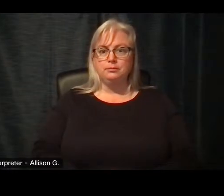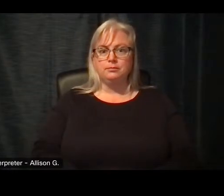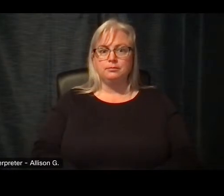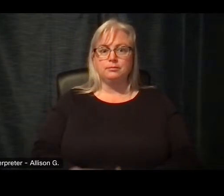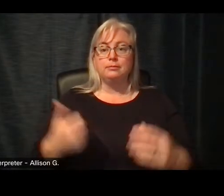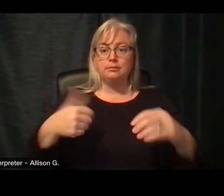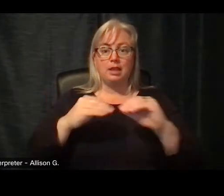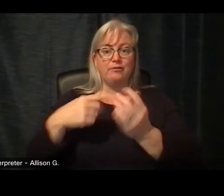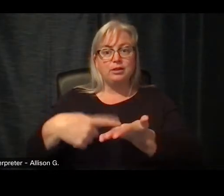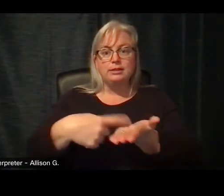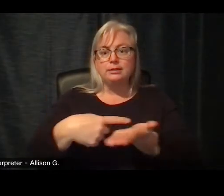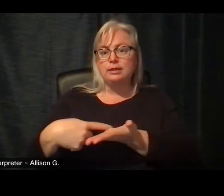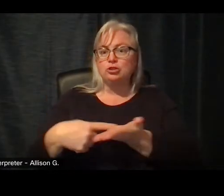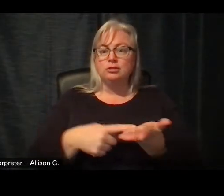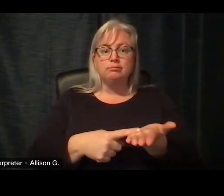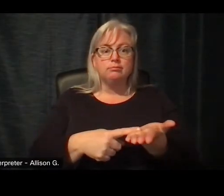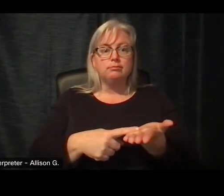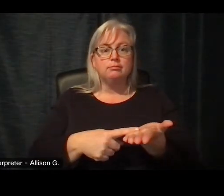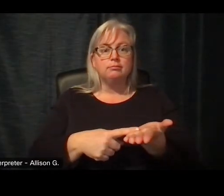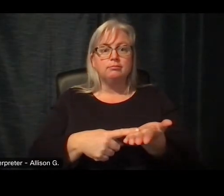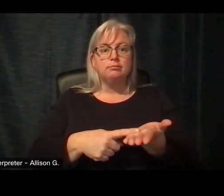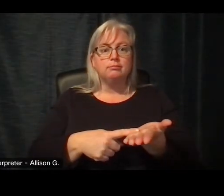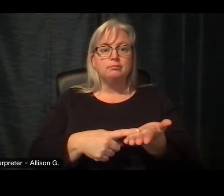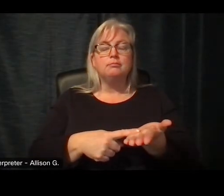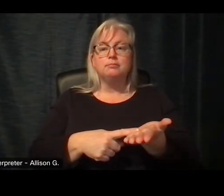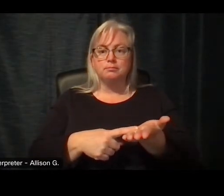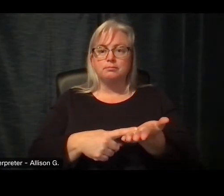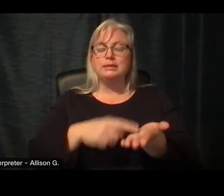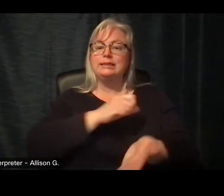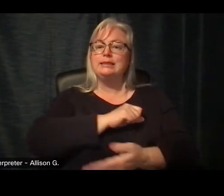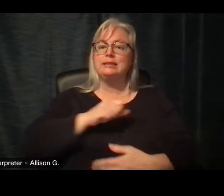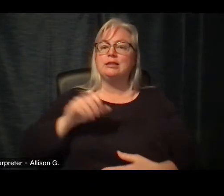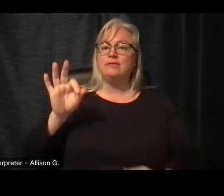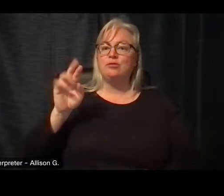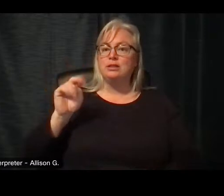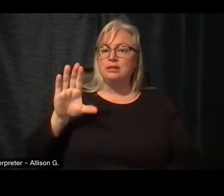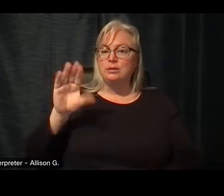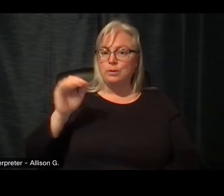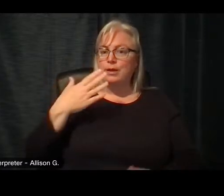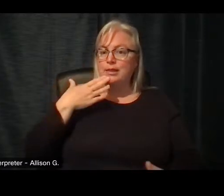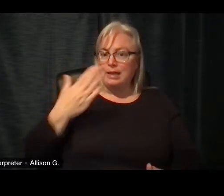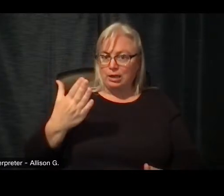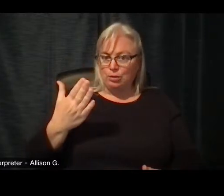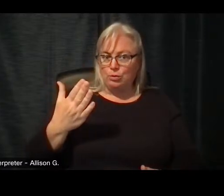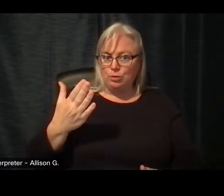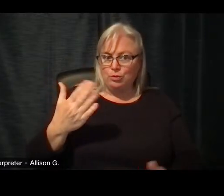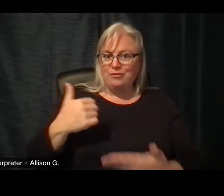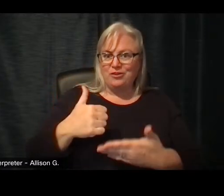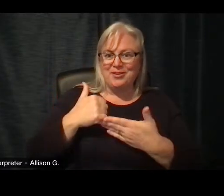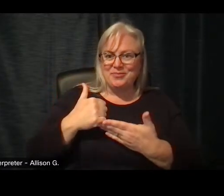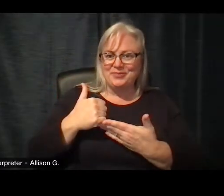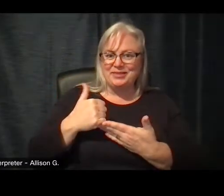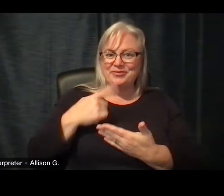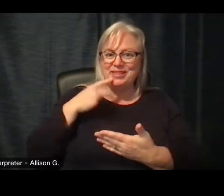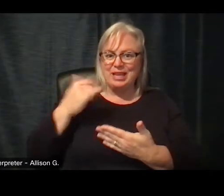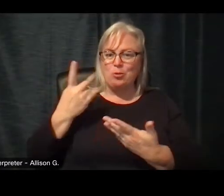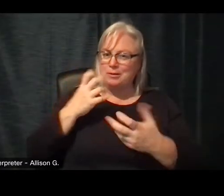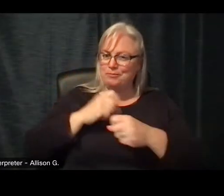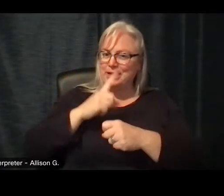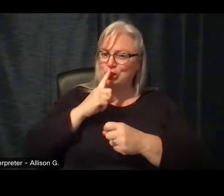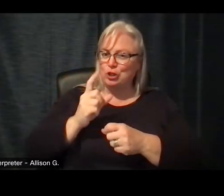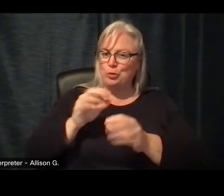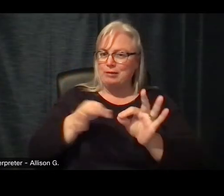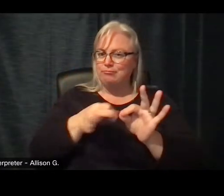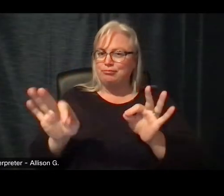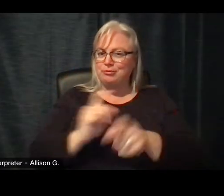Any further discussion? Okay, Senator Francisco, thank you for helping us out on that one. I wanted to make sure we got it